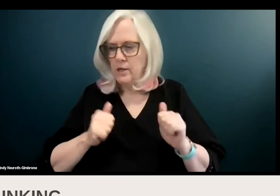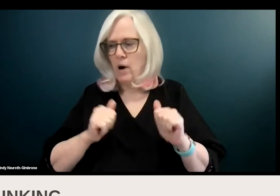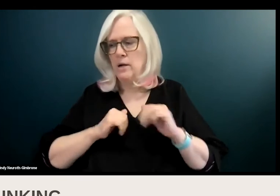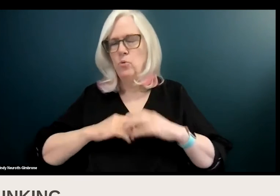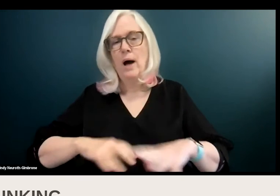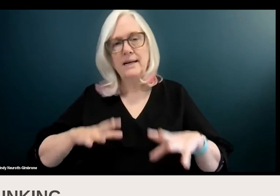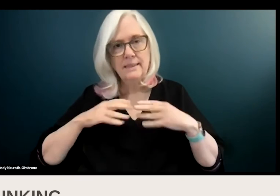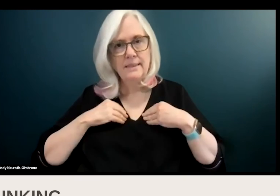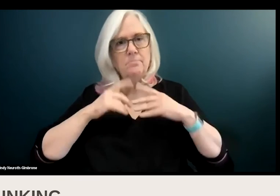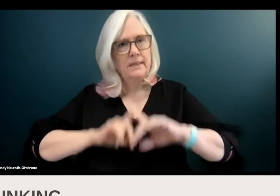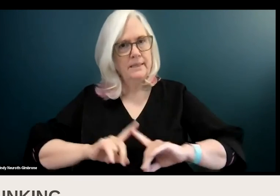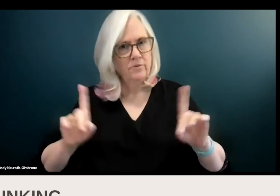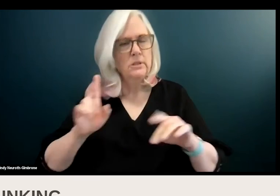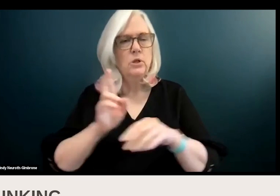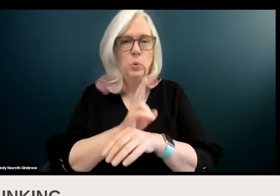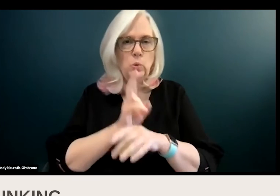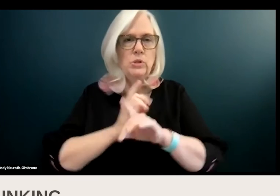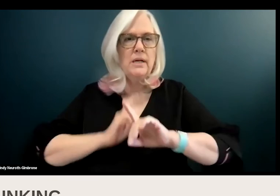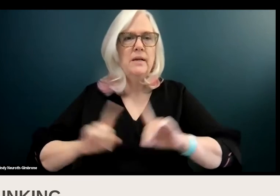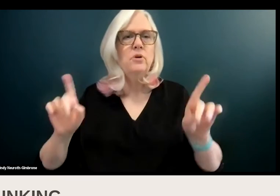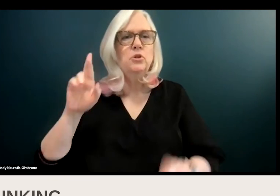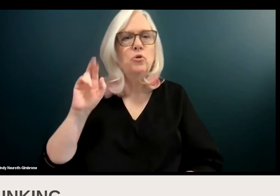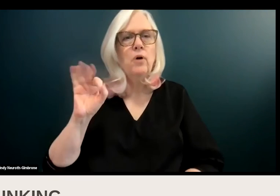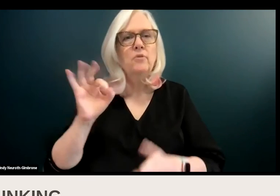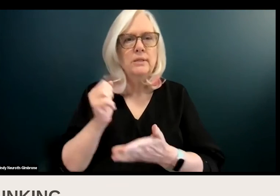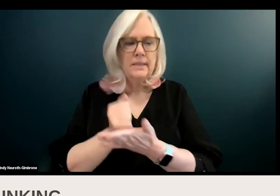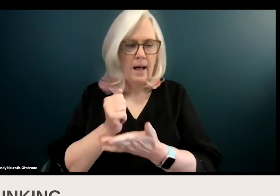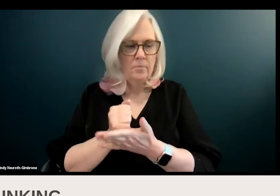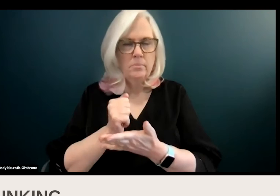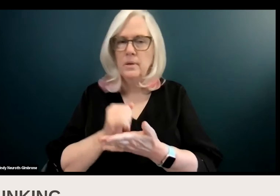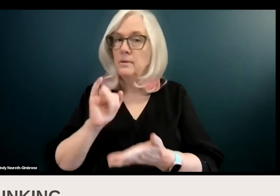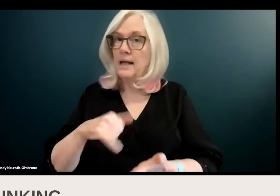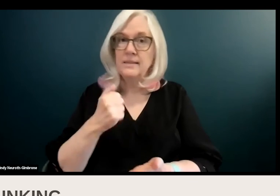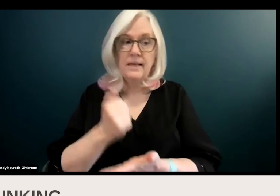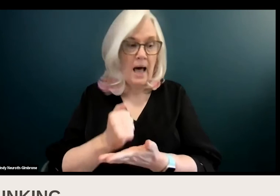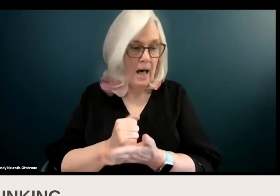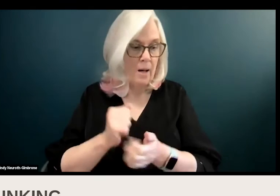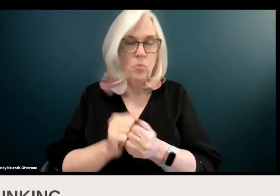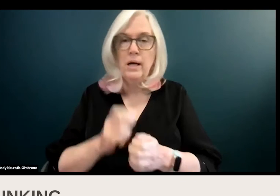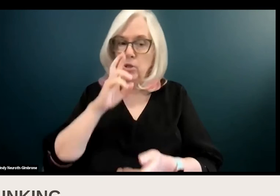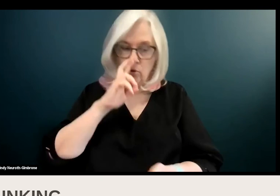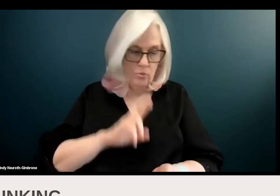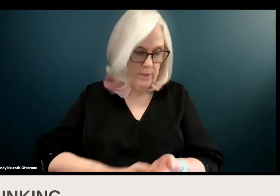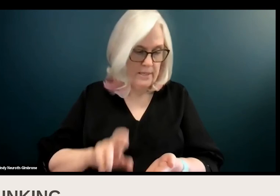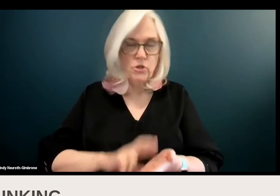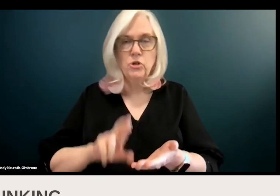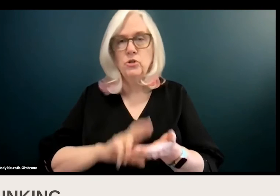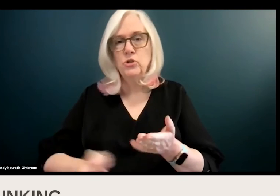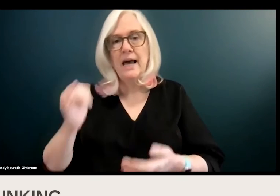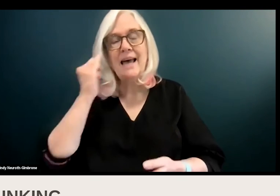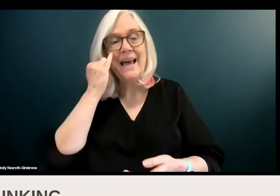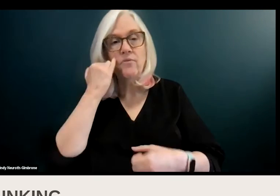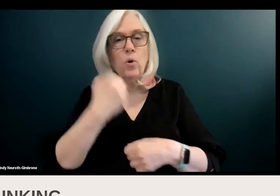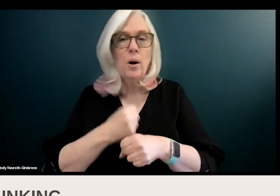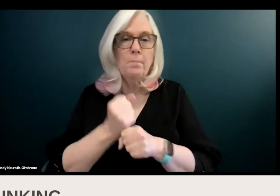used. Reference help. Simply just help with research. So if we're creating some sort of signage, we're not going to